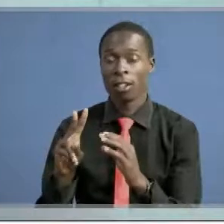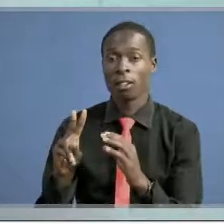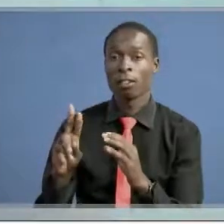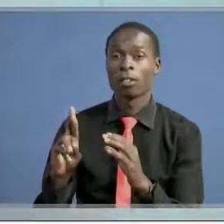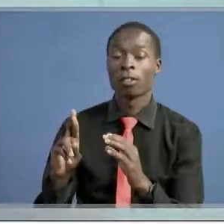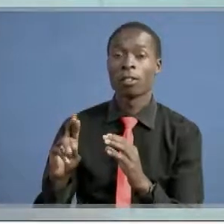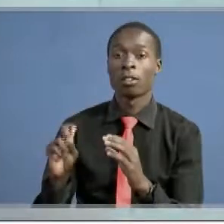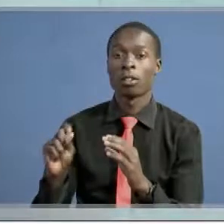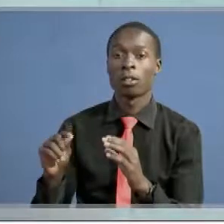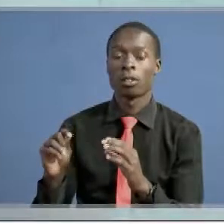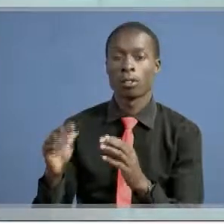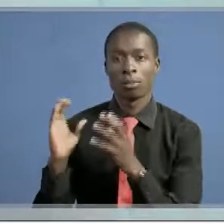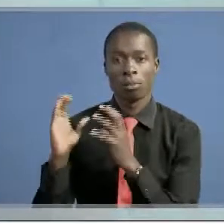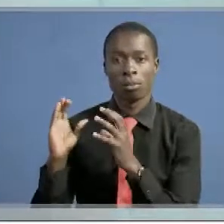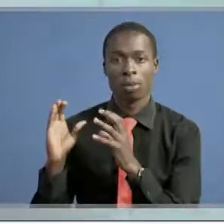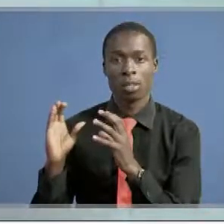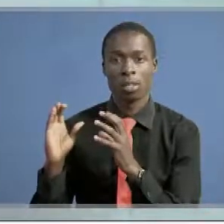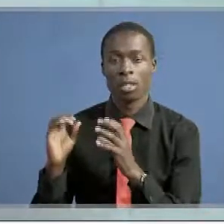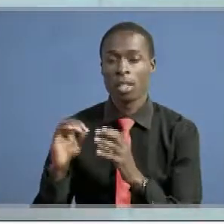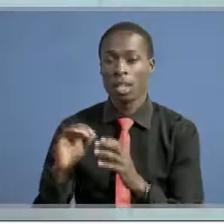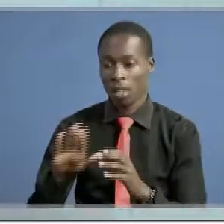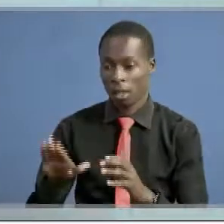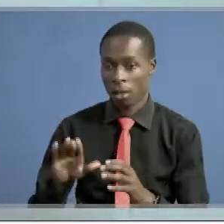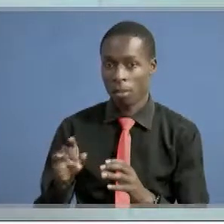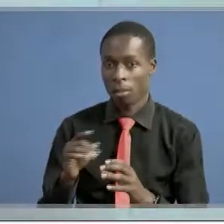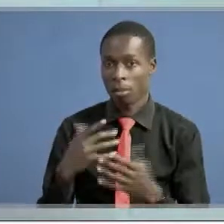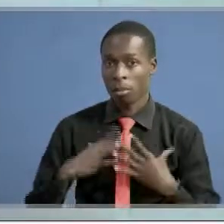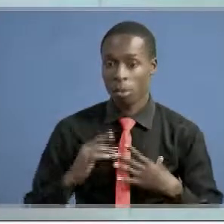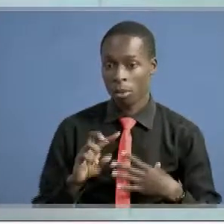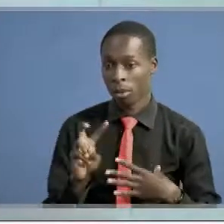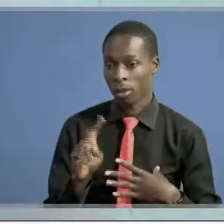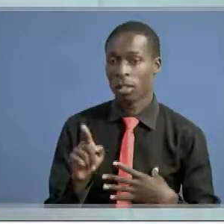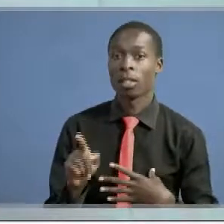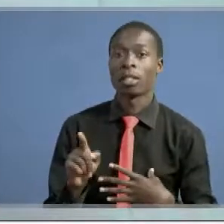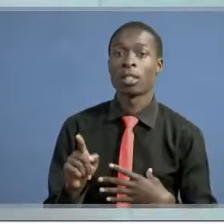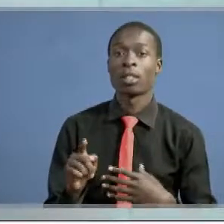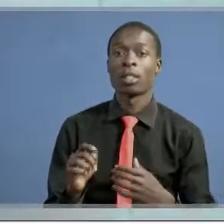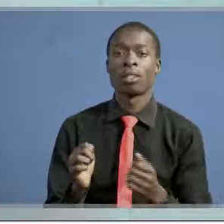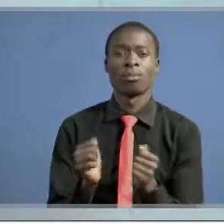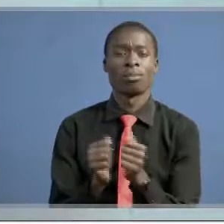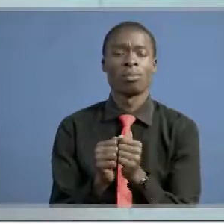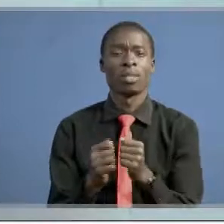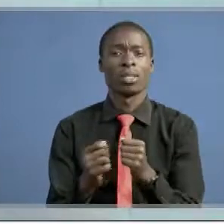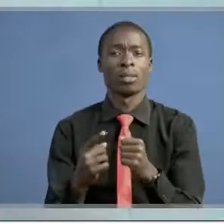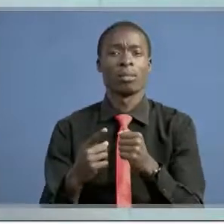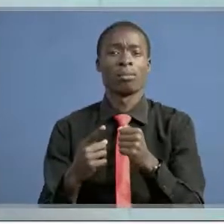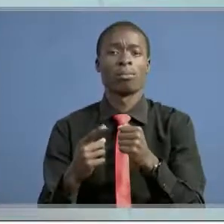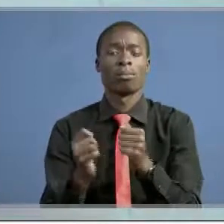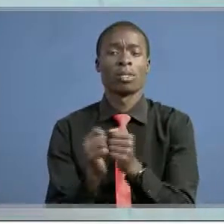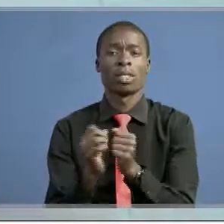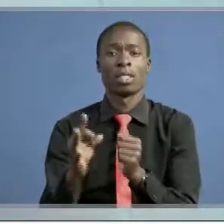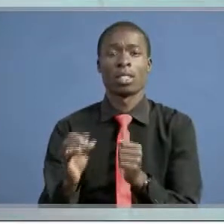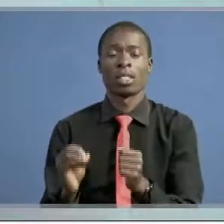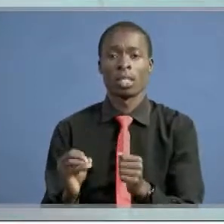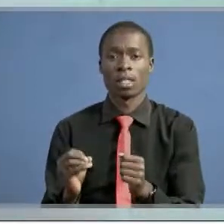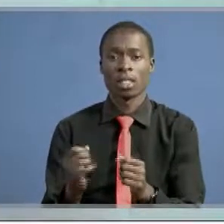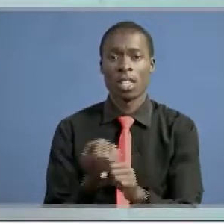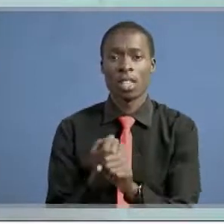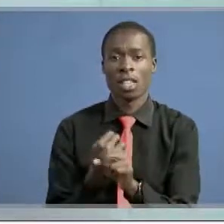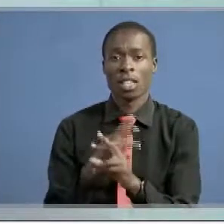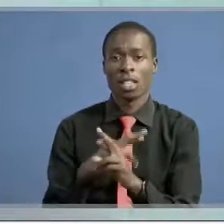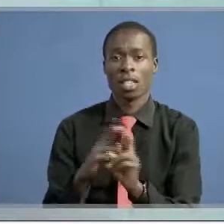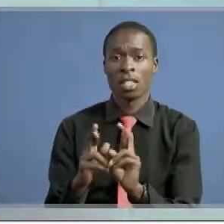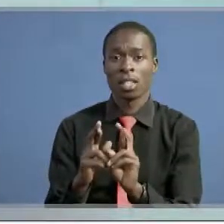Malindi, Kilifi County. Locals who witnessed the accident at around 10:30 a.m. rescued the victim, a